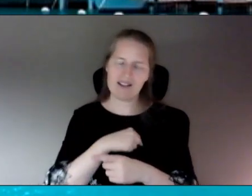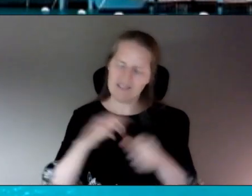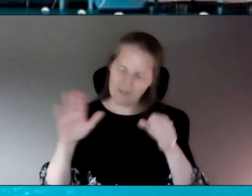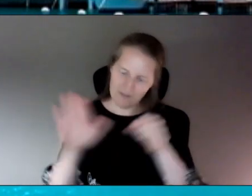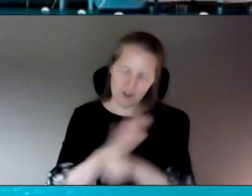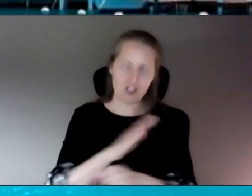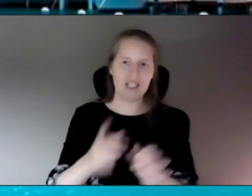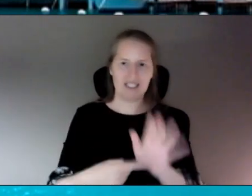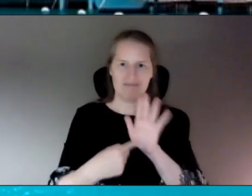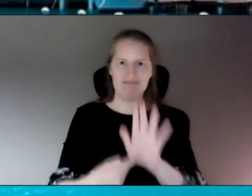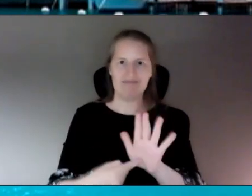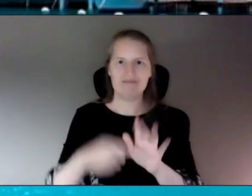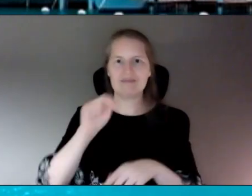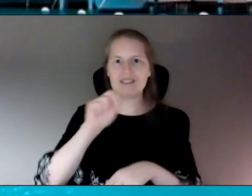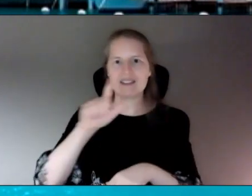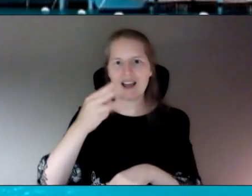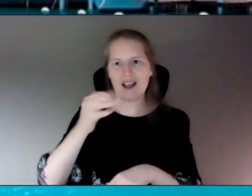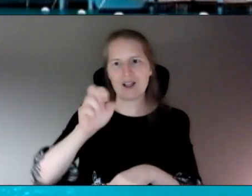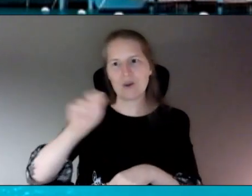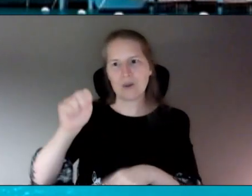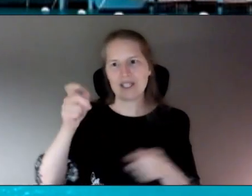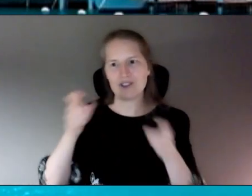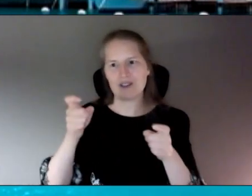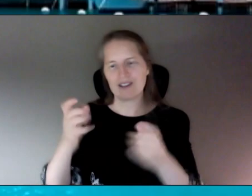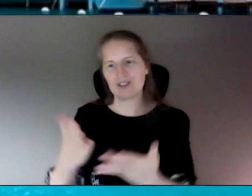Gwyn. Congrats.